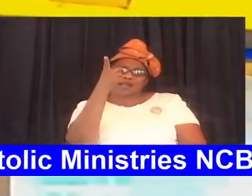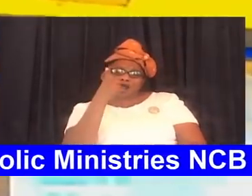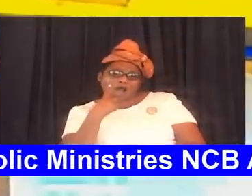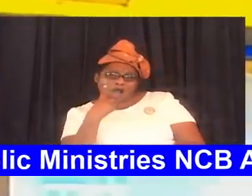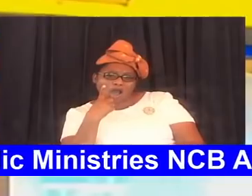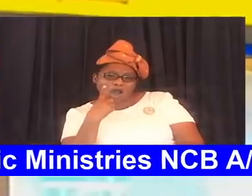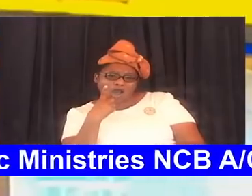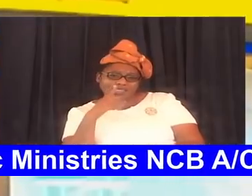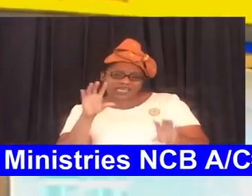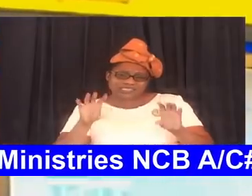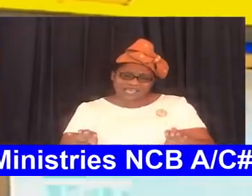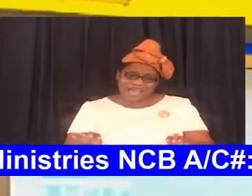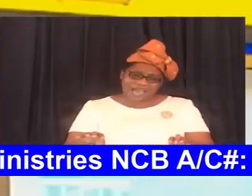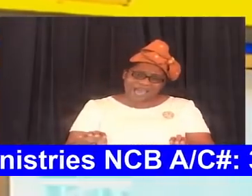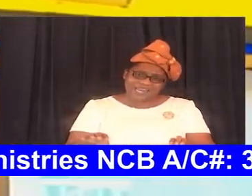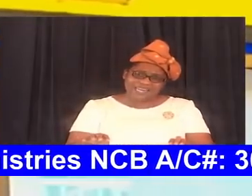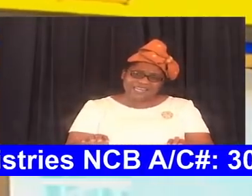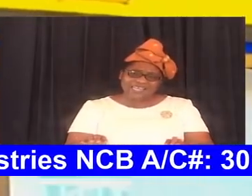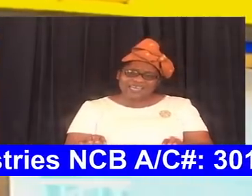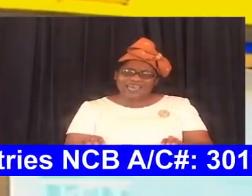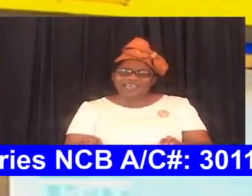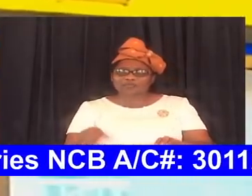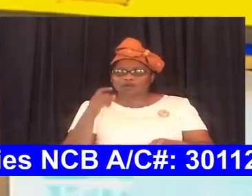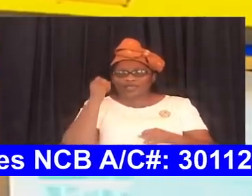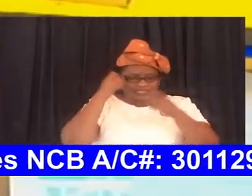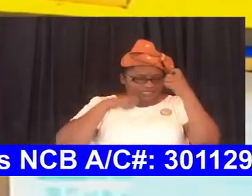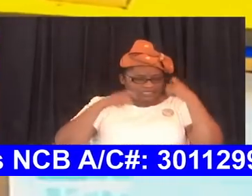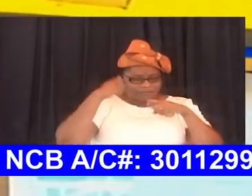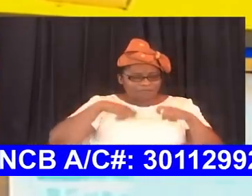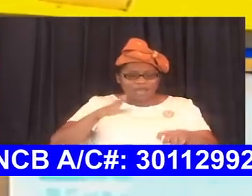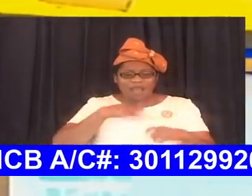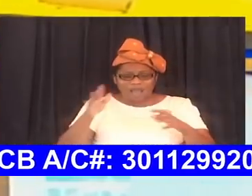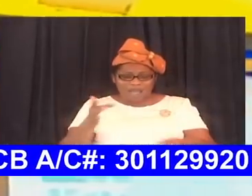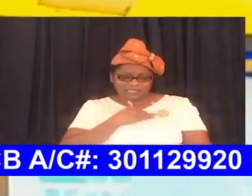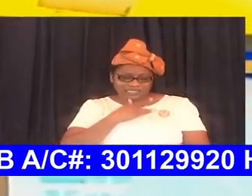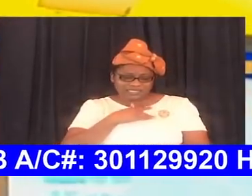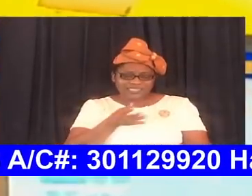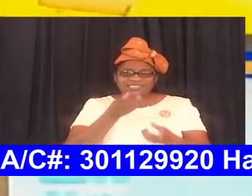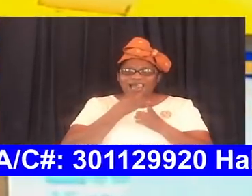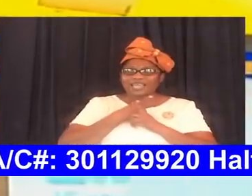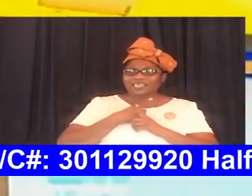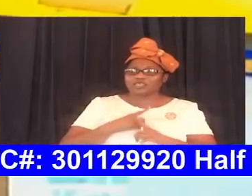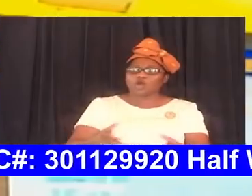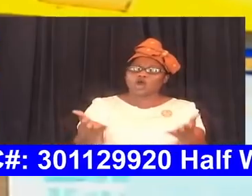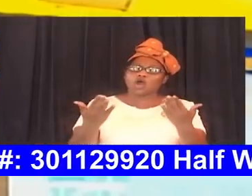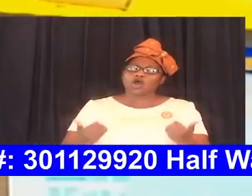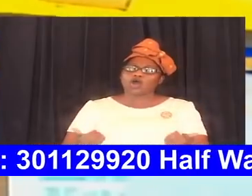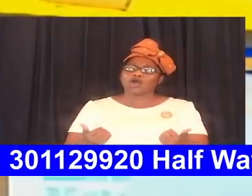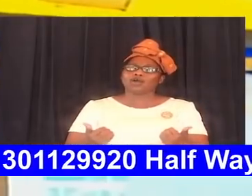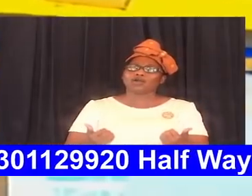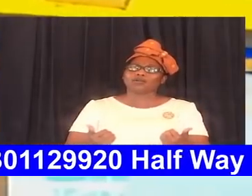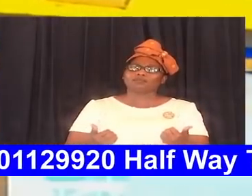alone just says, express my heart's desire.